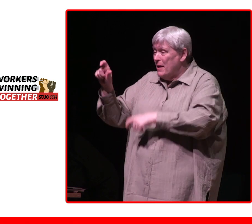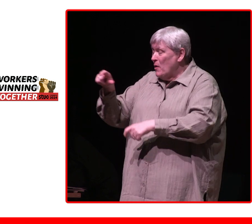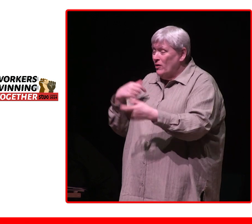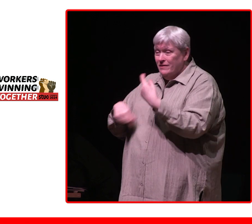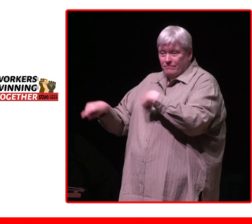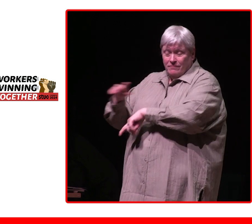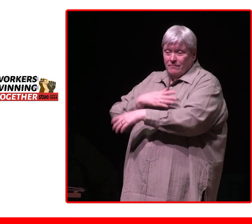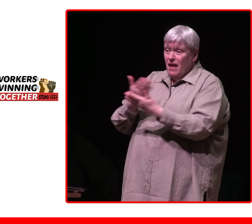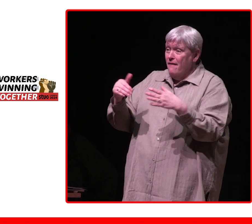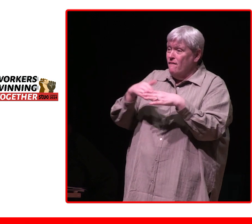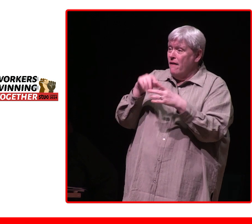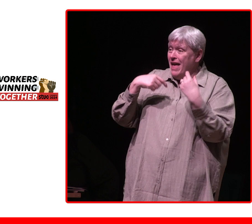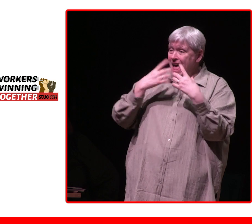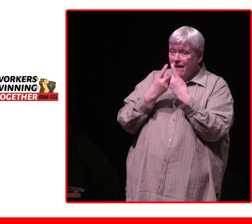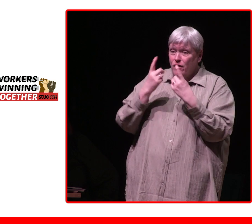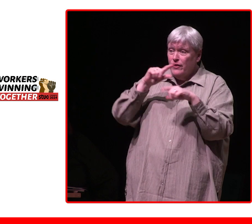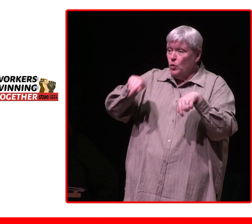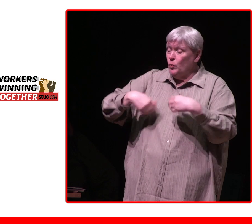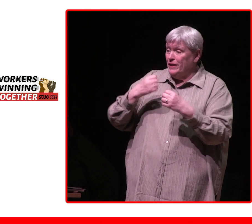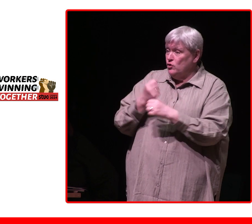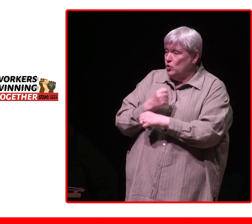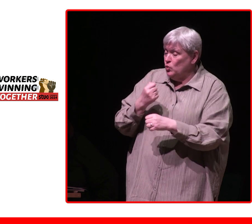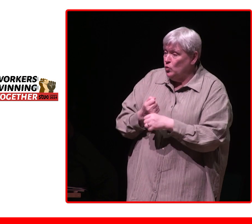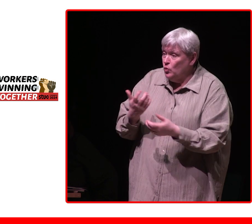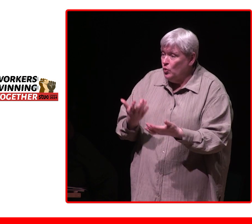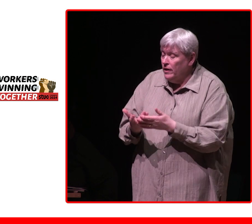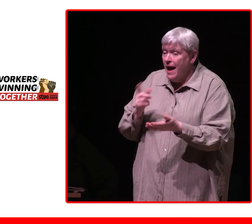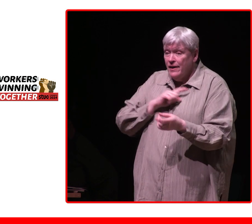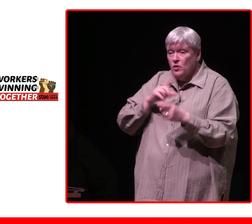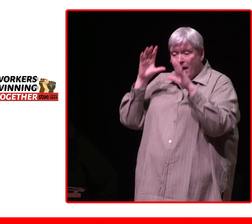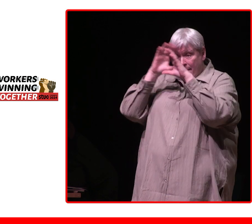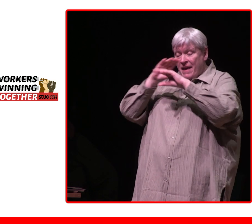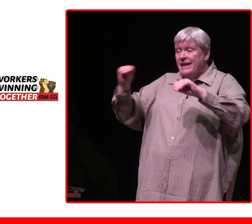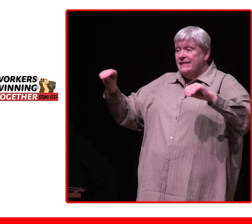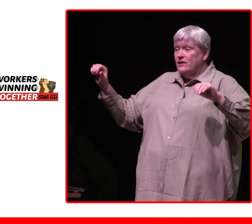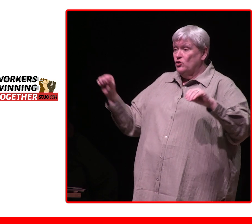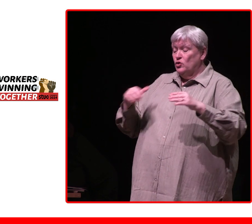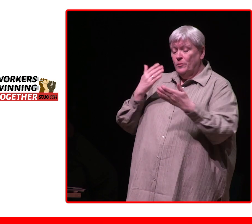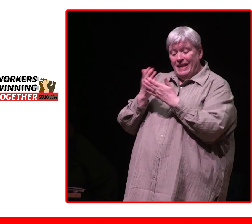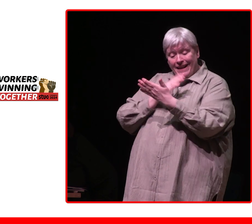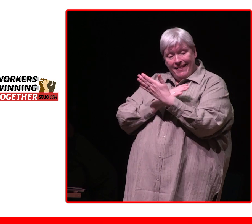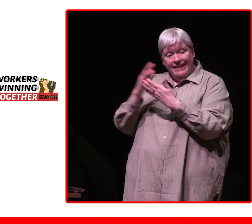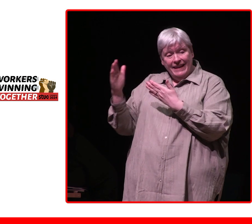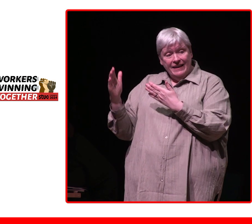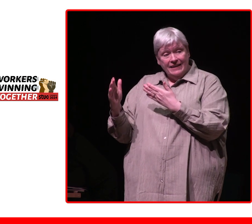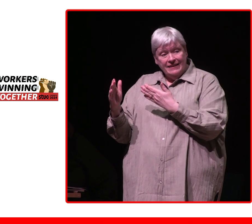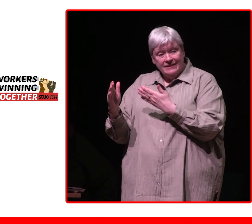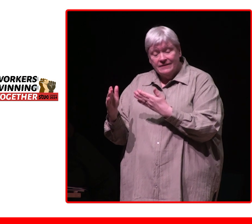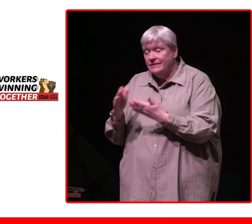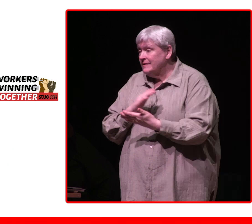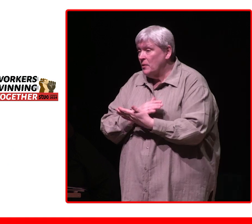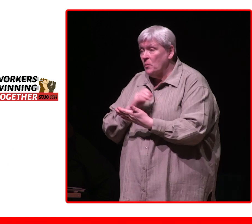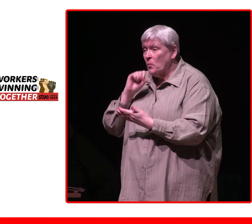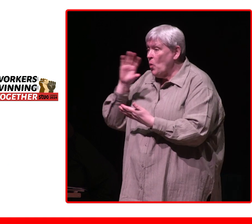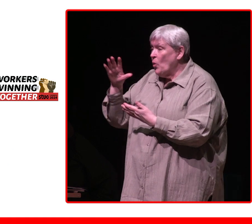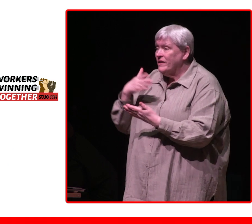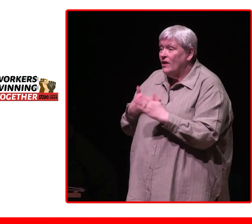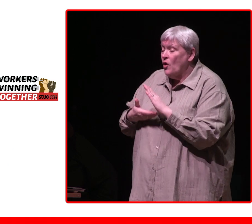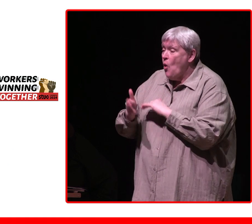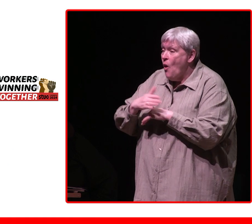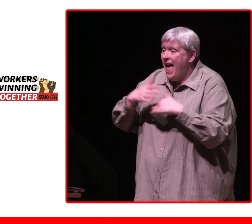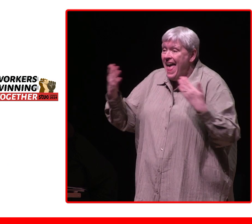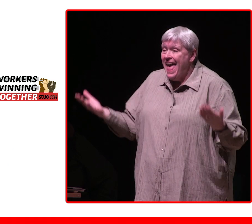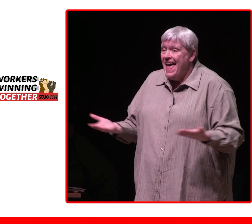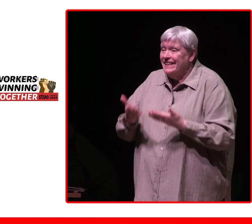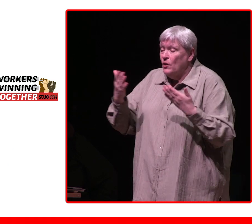we do. That's why the message from Congress today should be unequivocal. We are not going anywhere until there